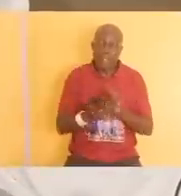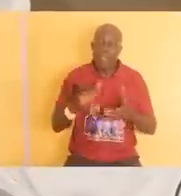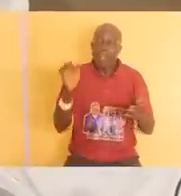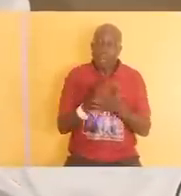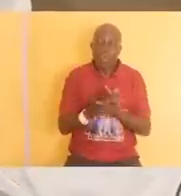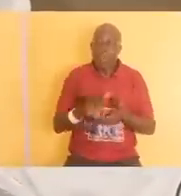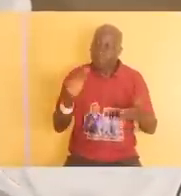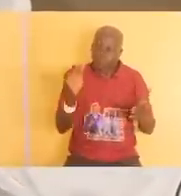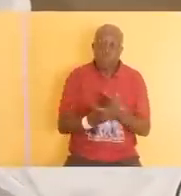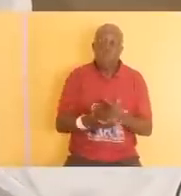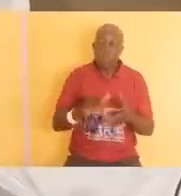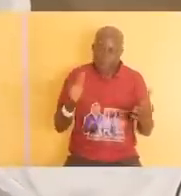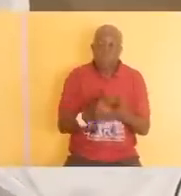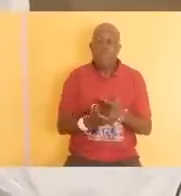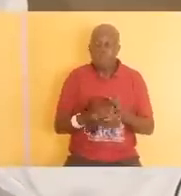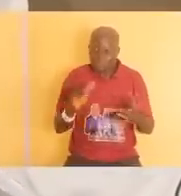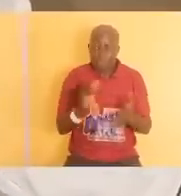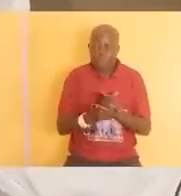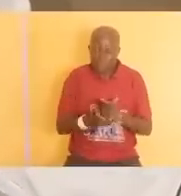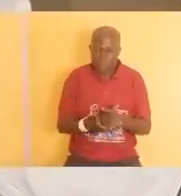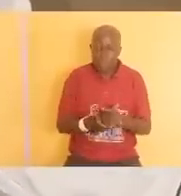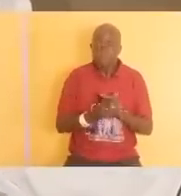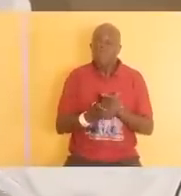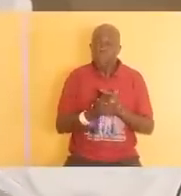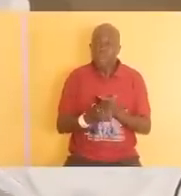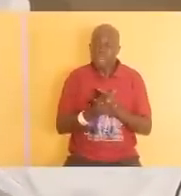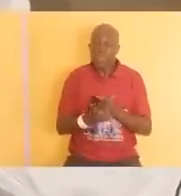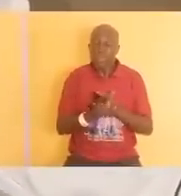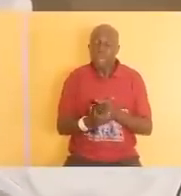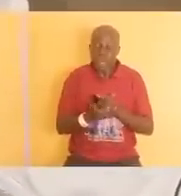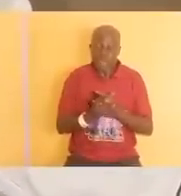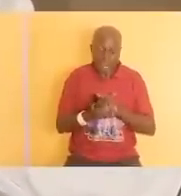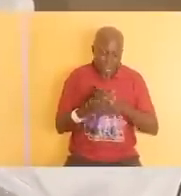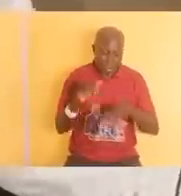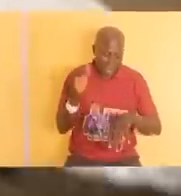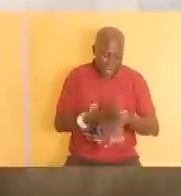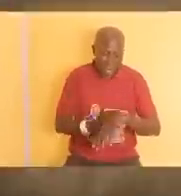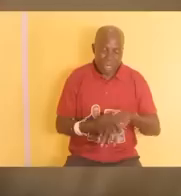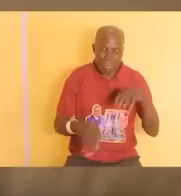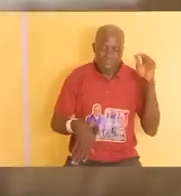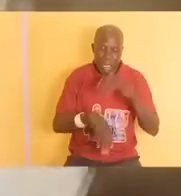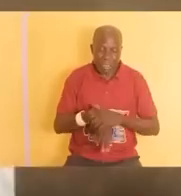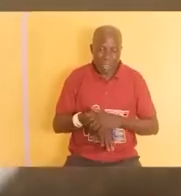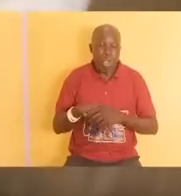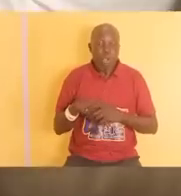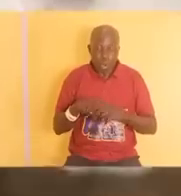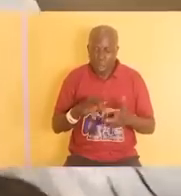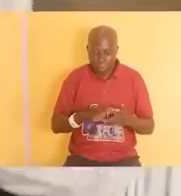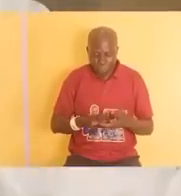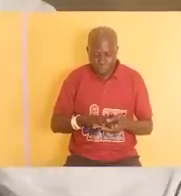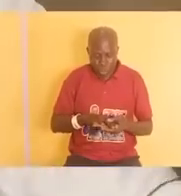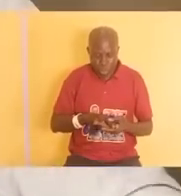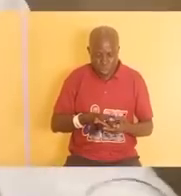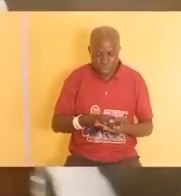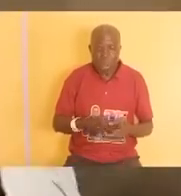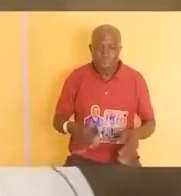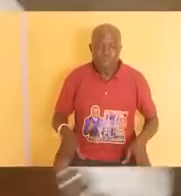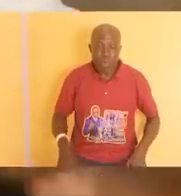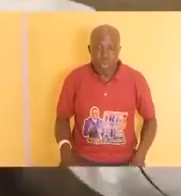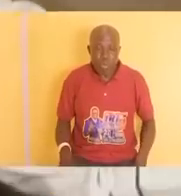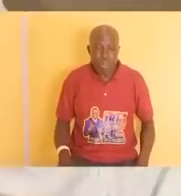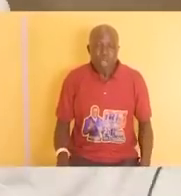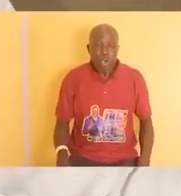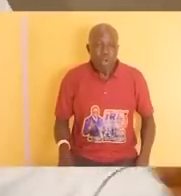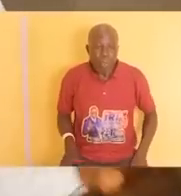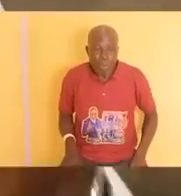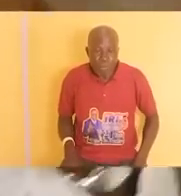I speak as prophet. The money you never received before. In the name of Jesus. Ah, no back for.